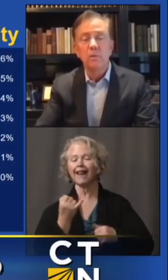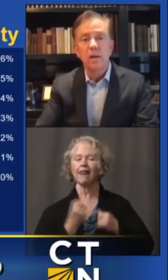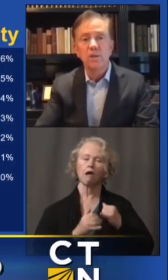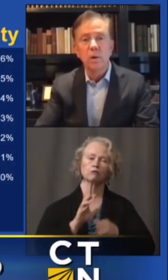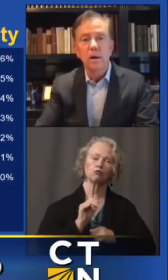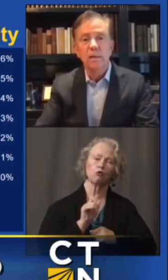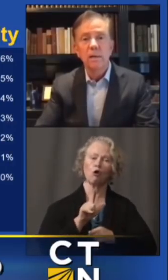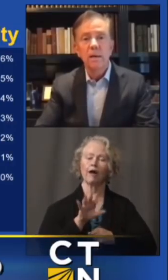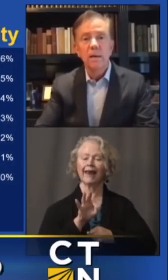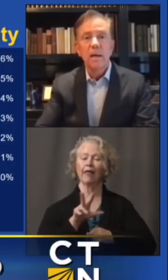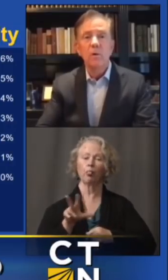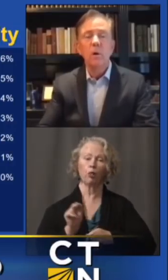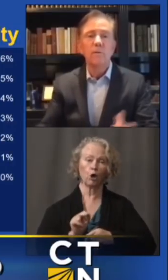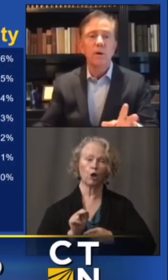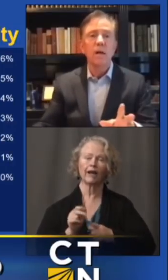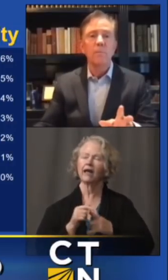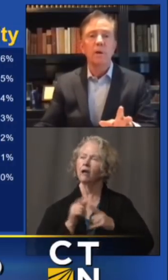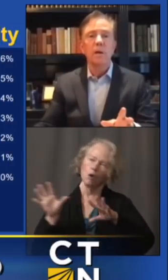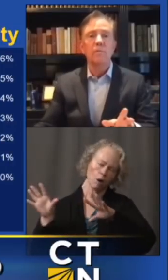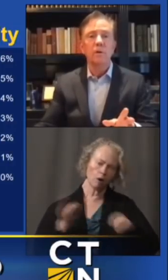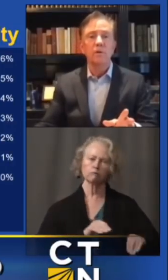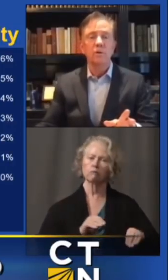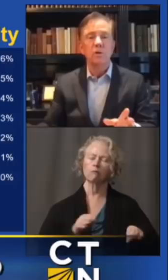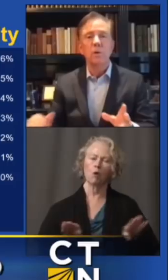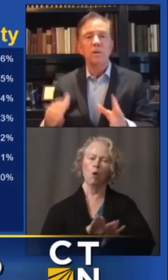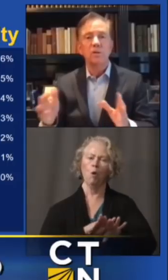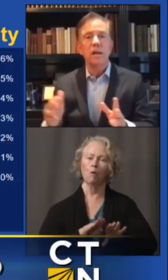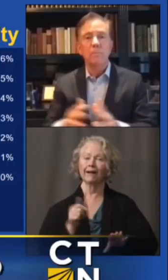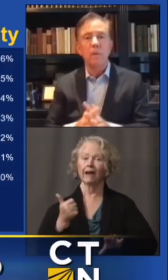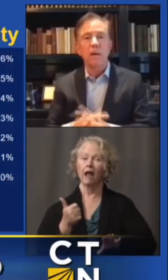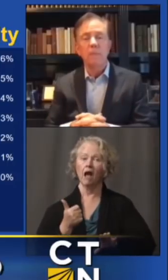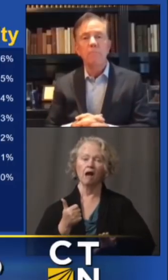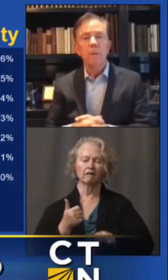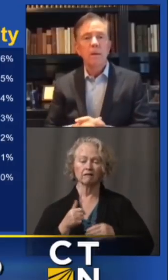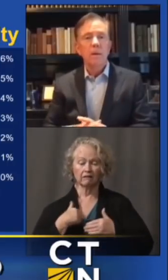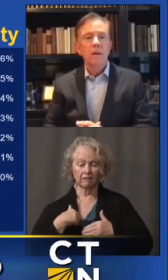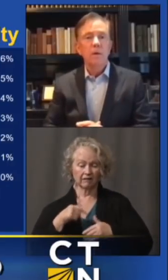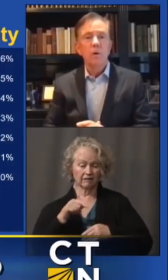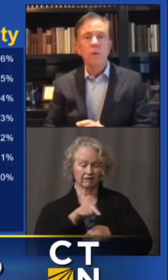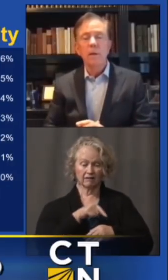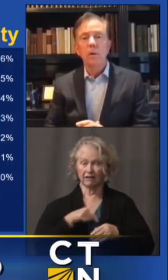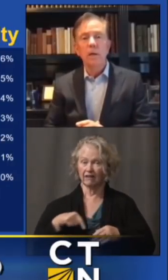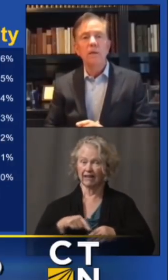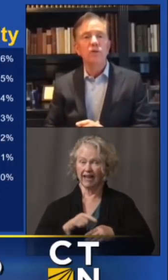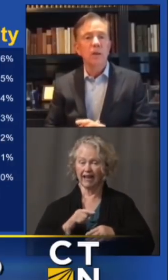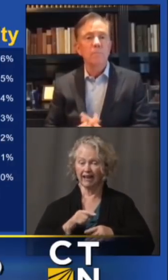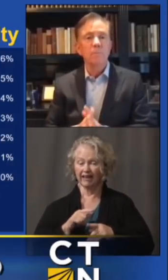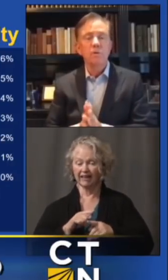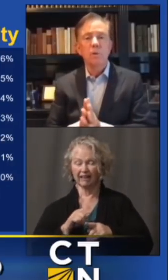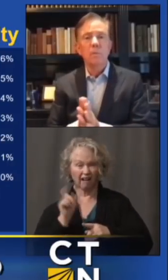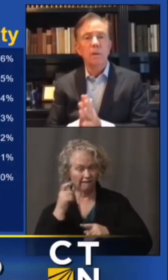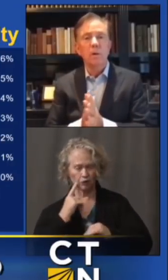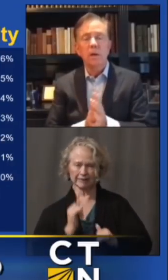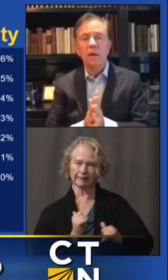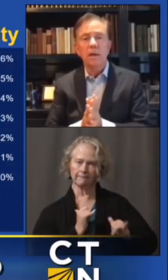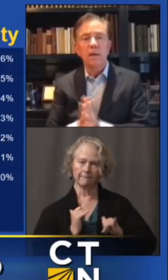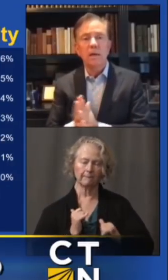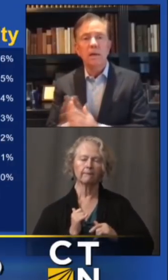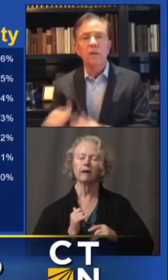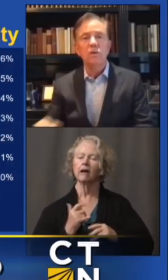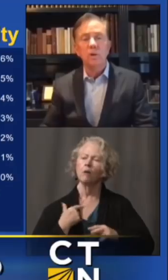at the restaurant. And all of our neighboring governors are doing the same thing. We're going to be looking at gyms. We're going to be looking